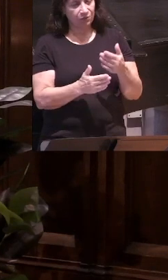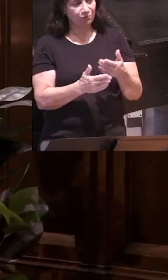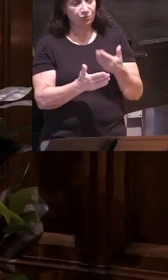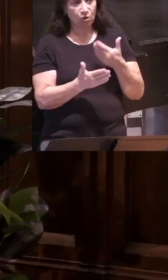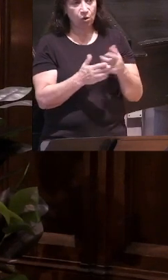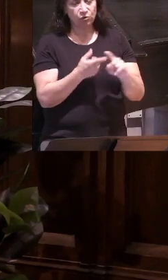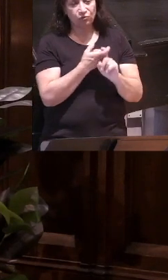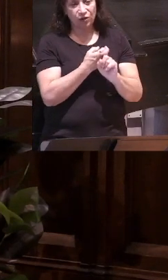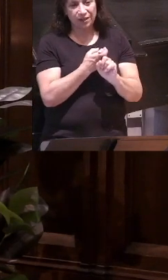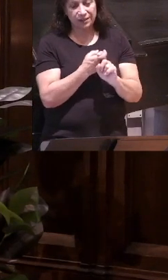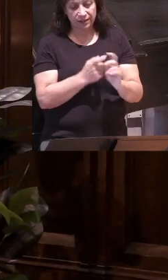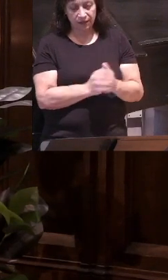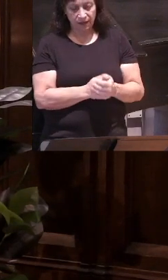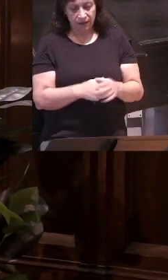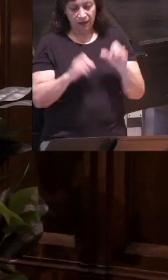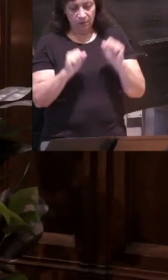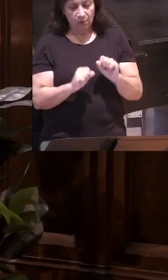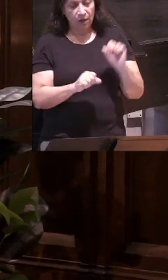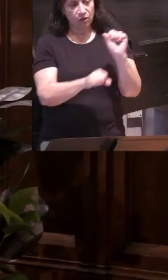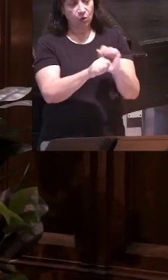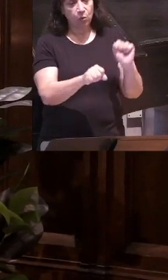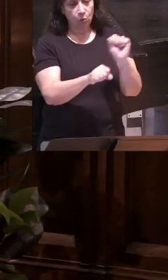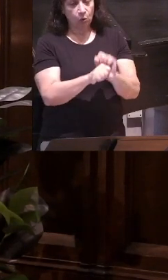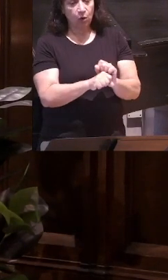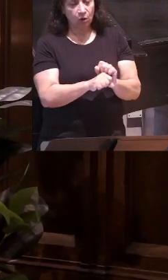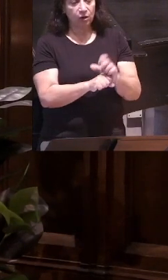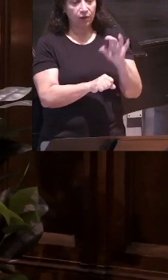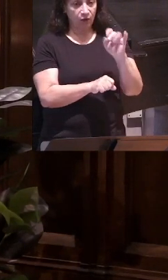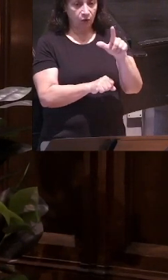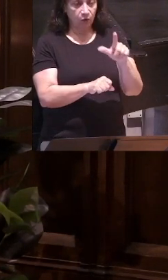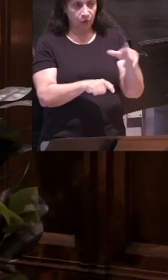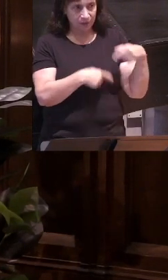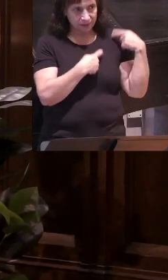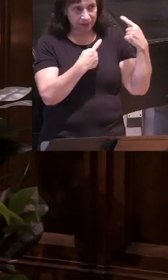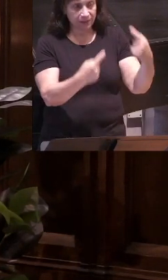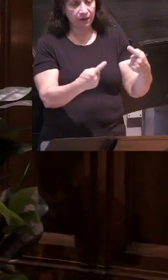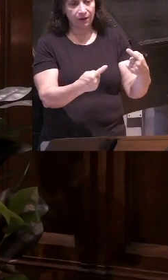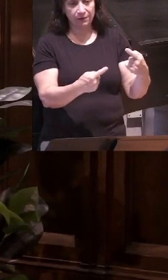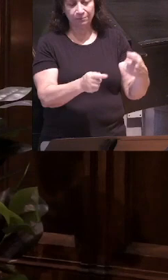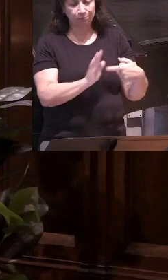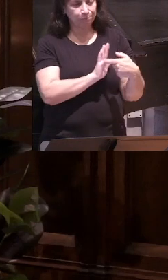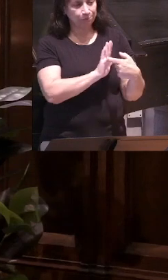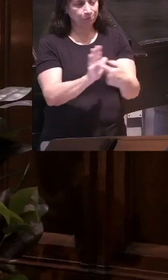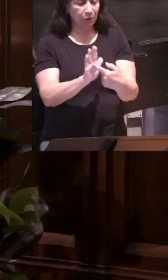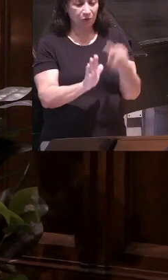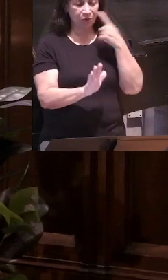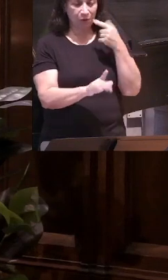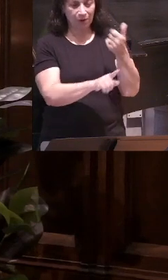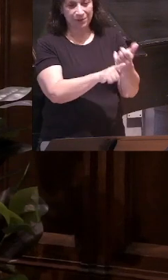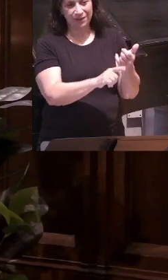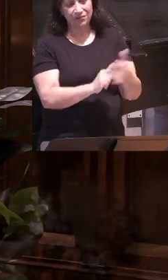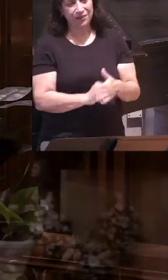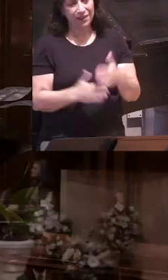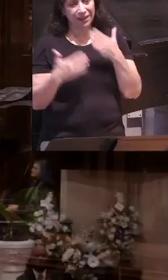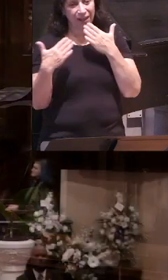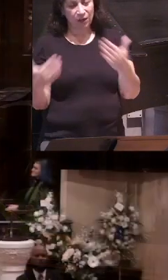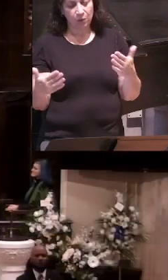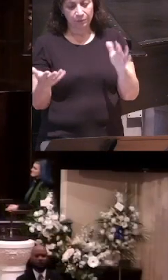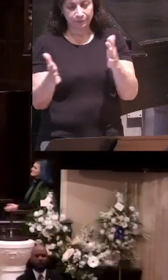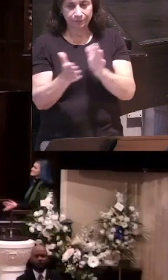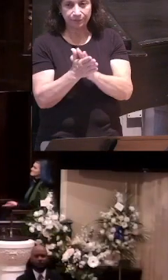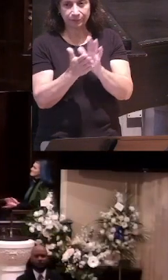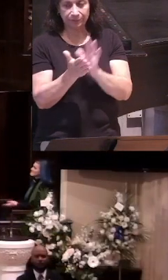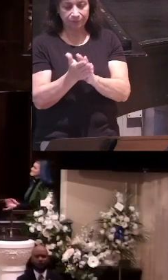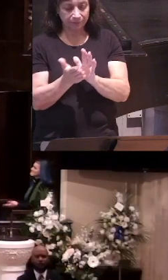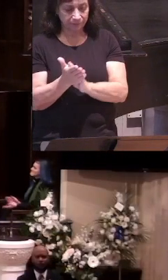friends. May the work Earl has done speak for him. Thank you.